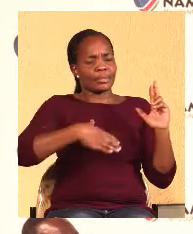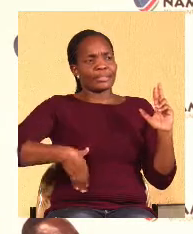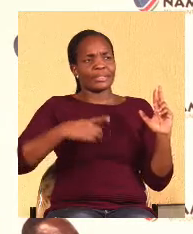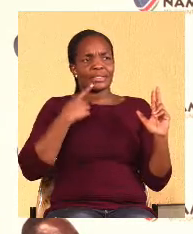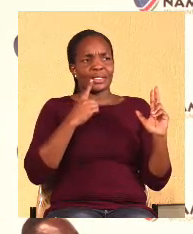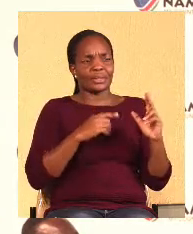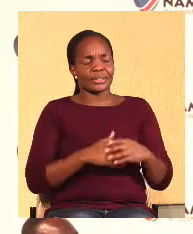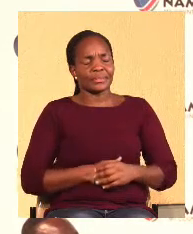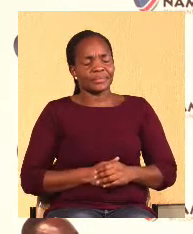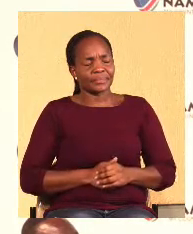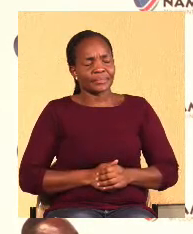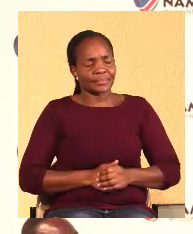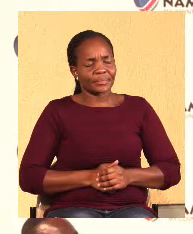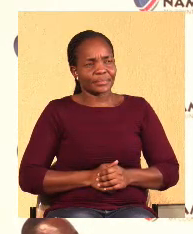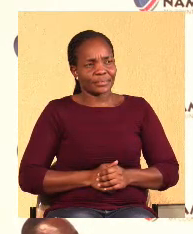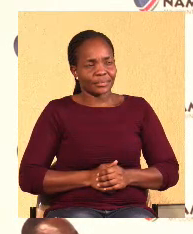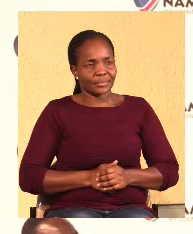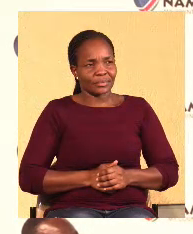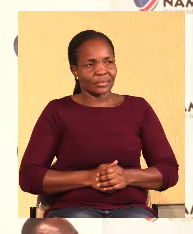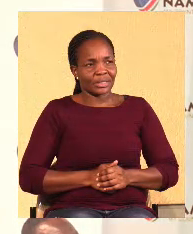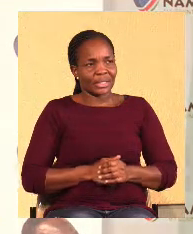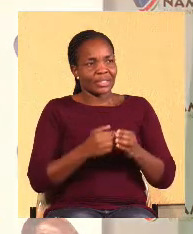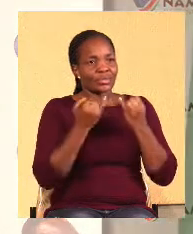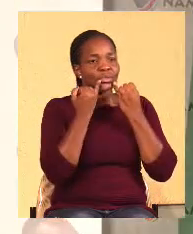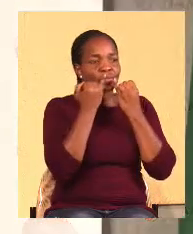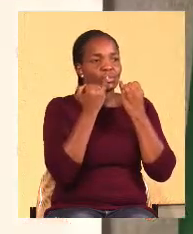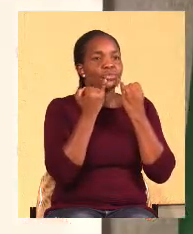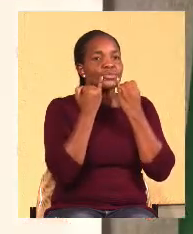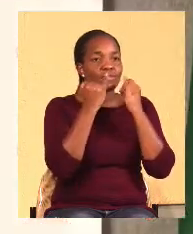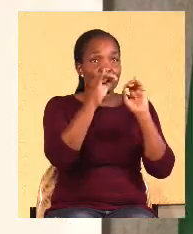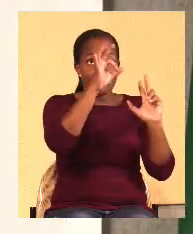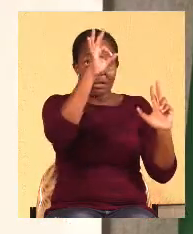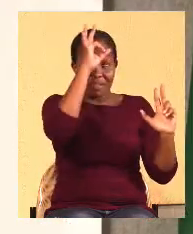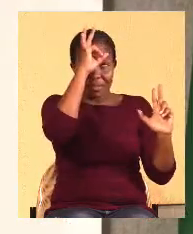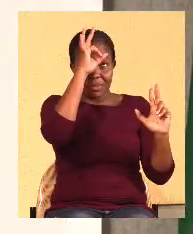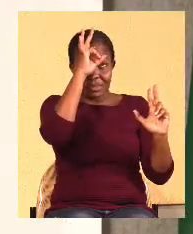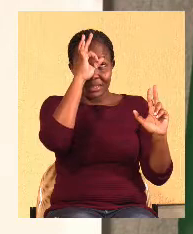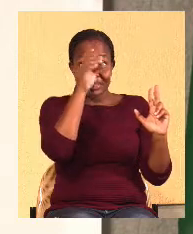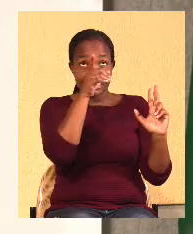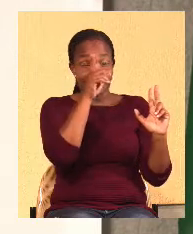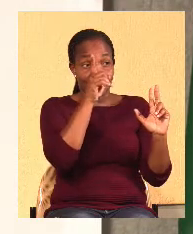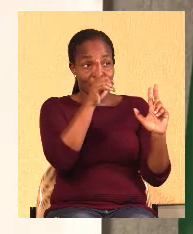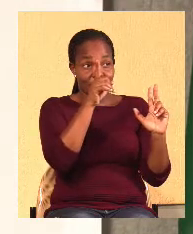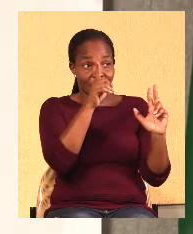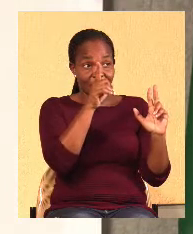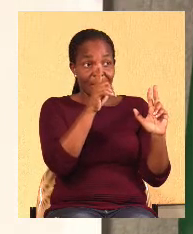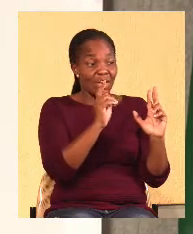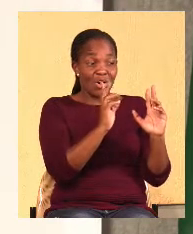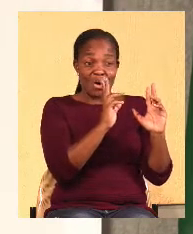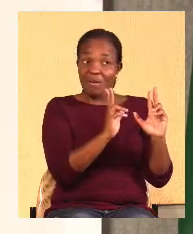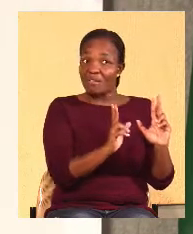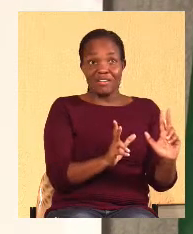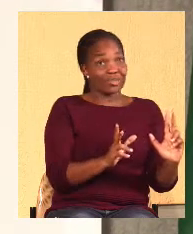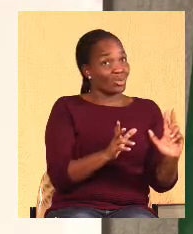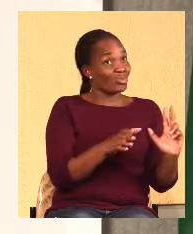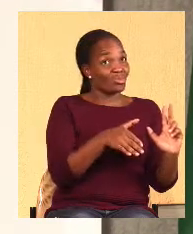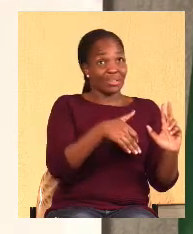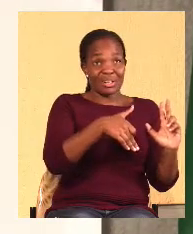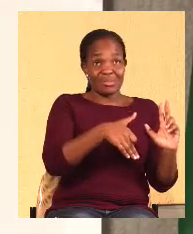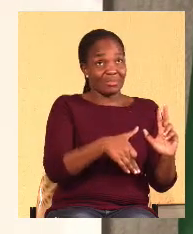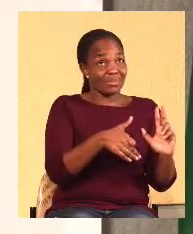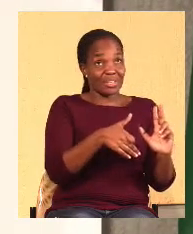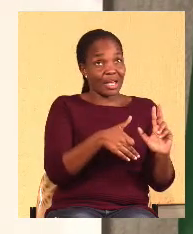this announcement. Is like reminding the police officers, yes, that the people are not your enemies. Yeah. Like, you are doing this